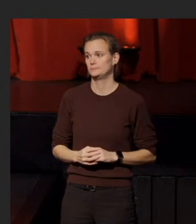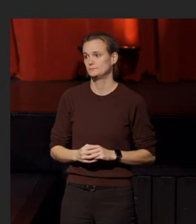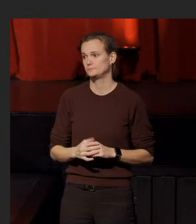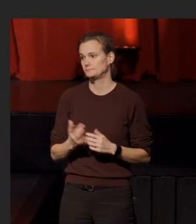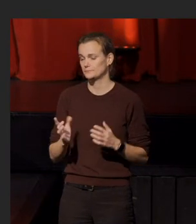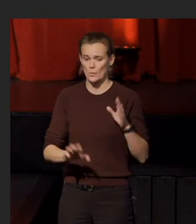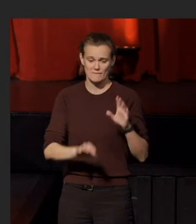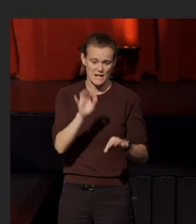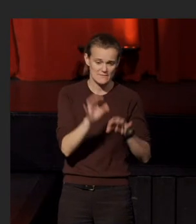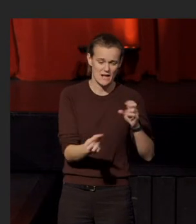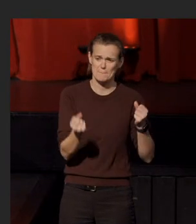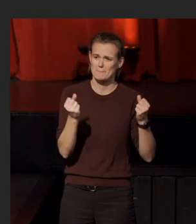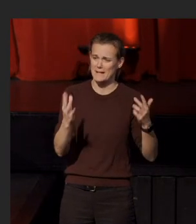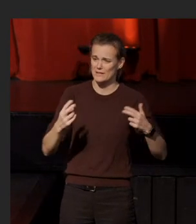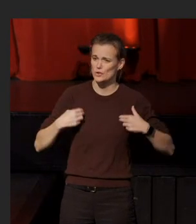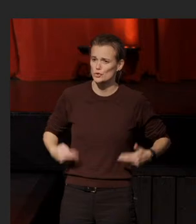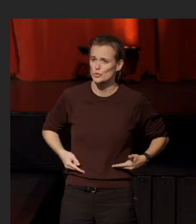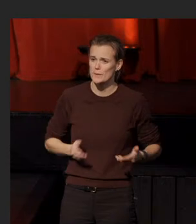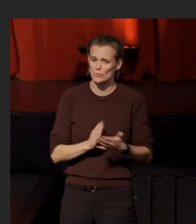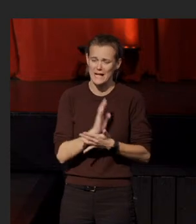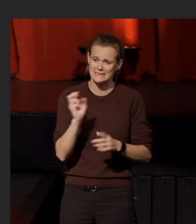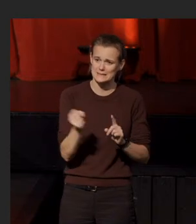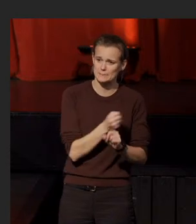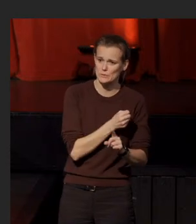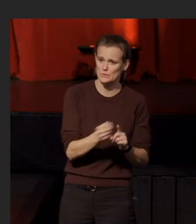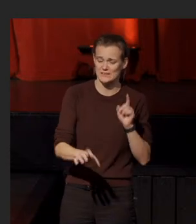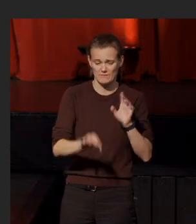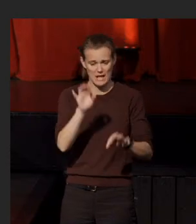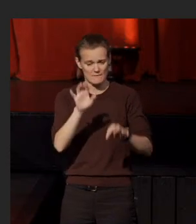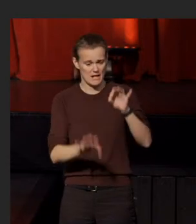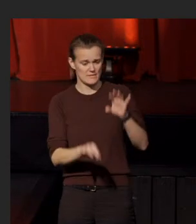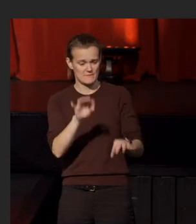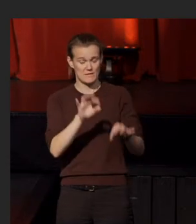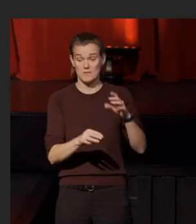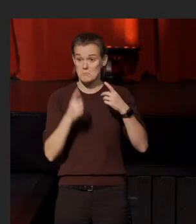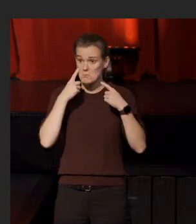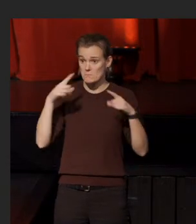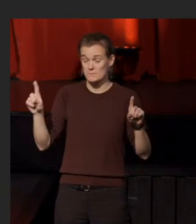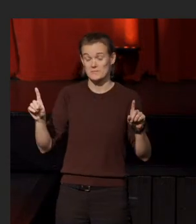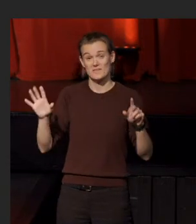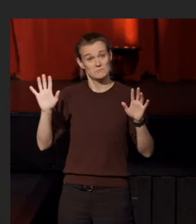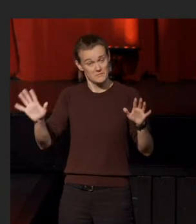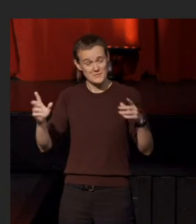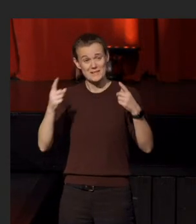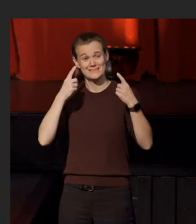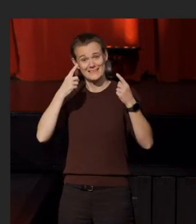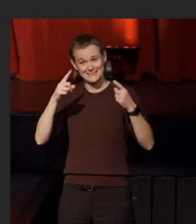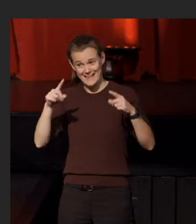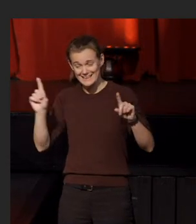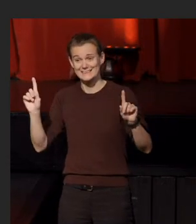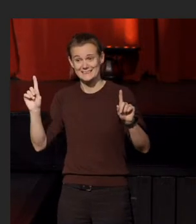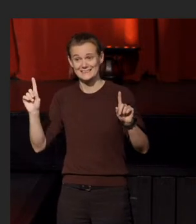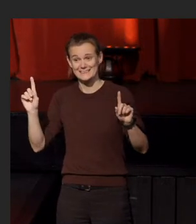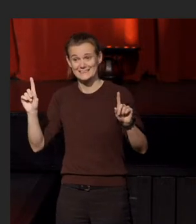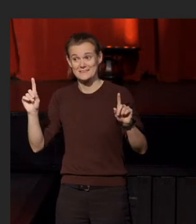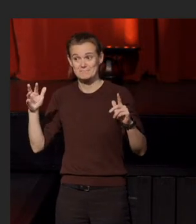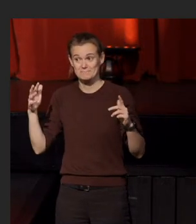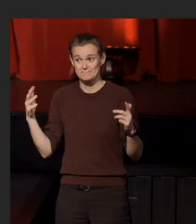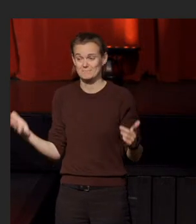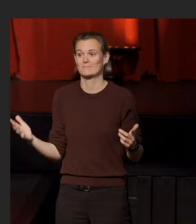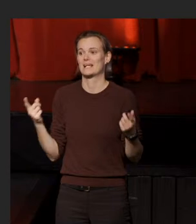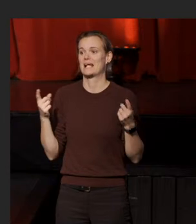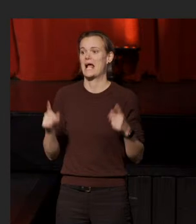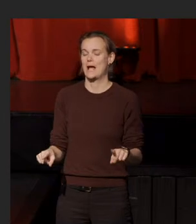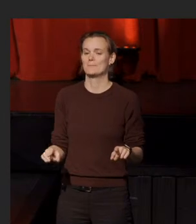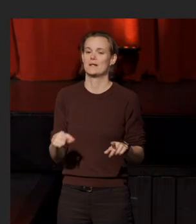unearthing abuses to human rights in the digital space. So successful have we become that we ourselves were